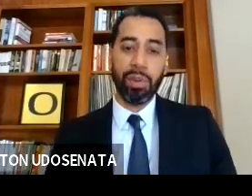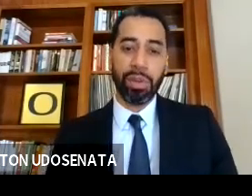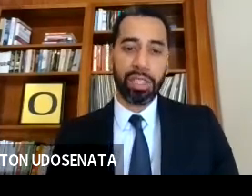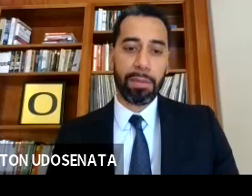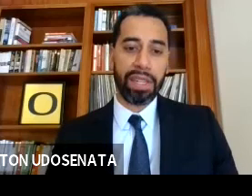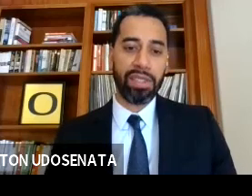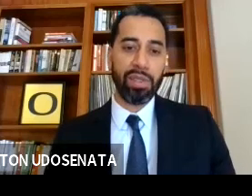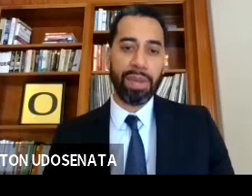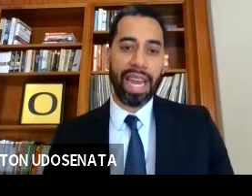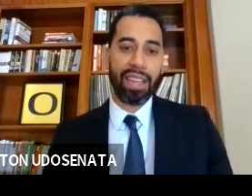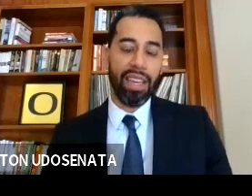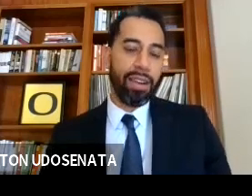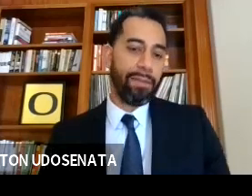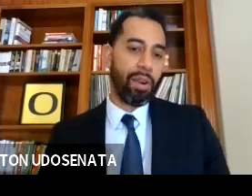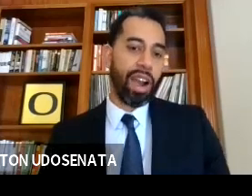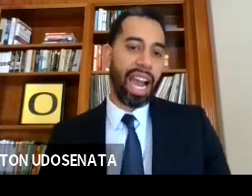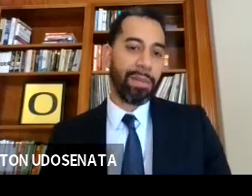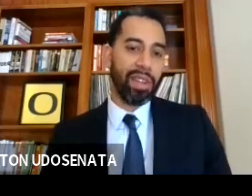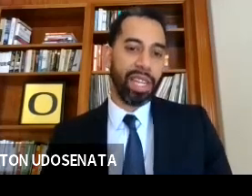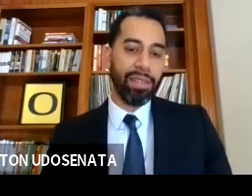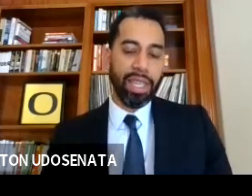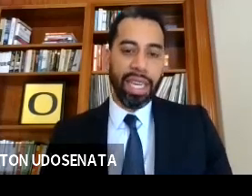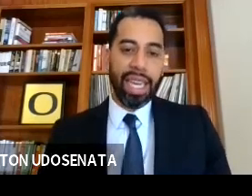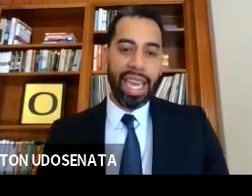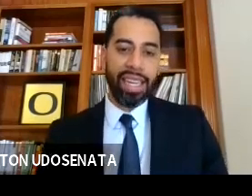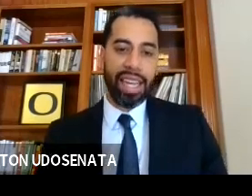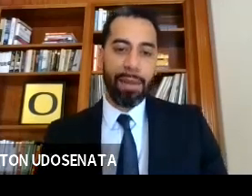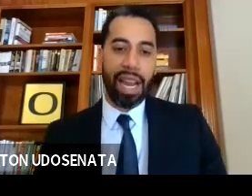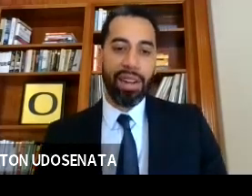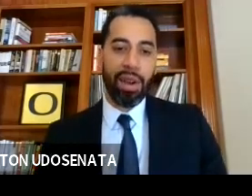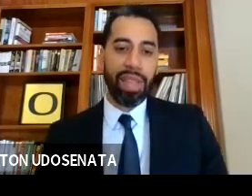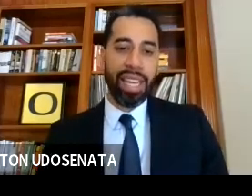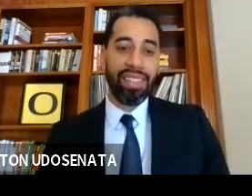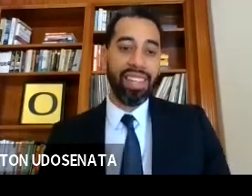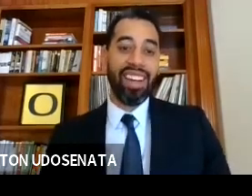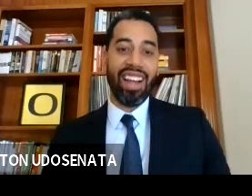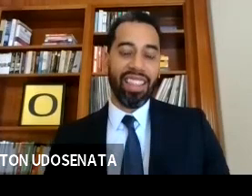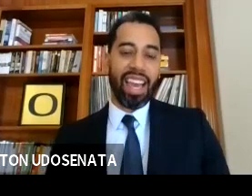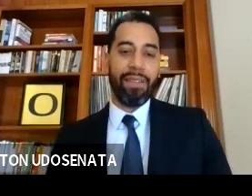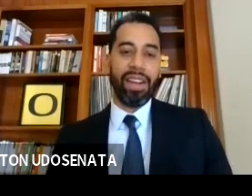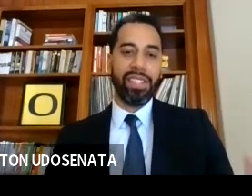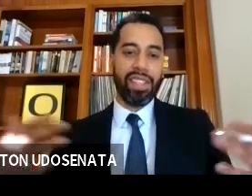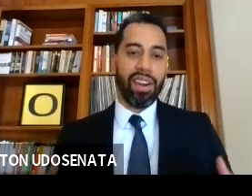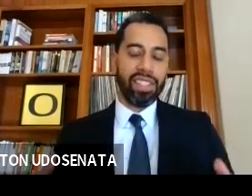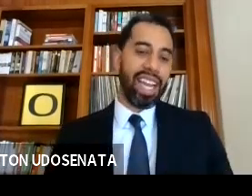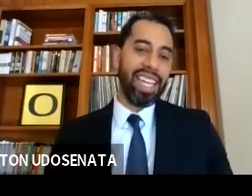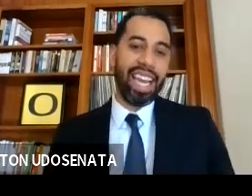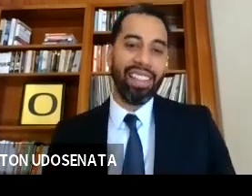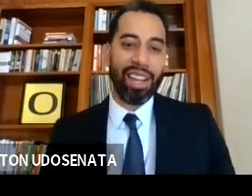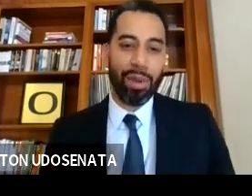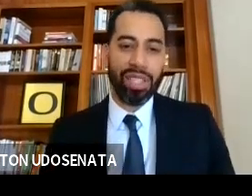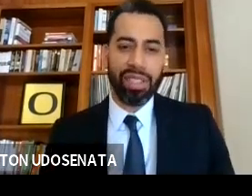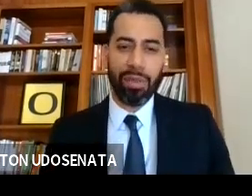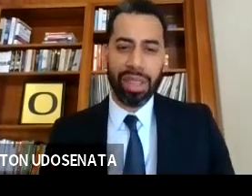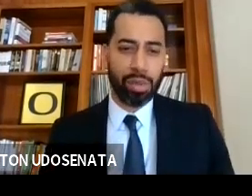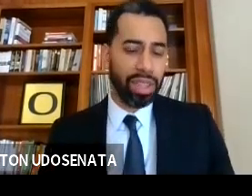prepare schools to bring students back for hybrid learning. And I know that a lot of us on site had